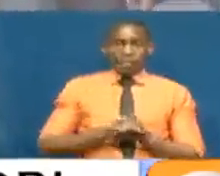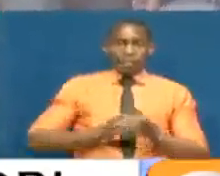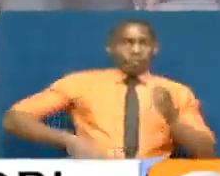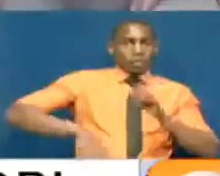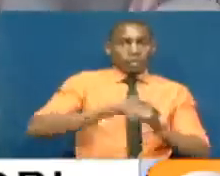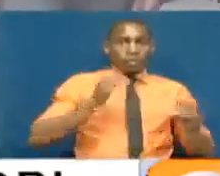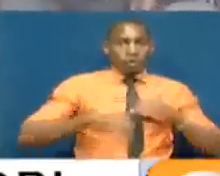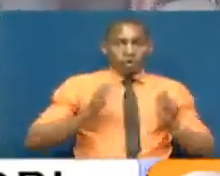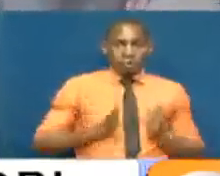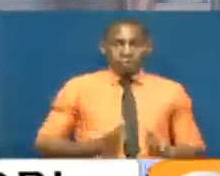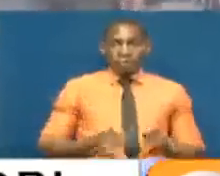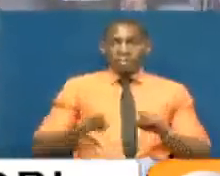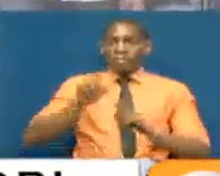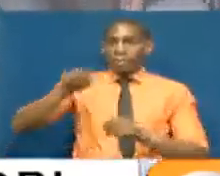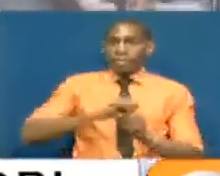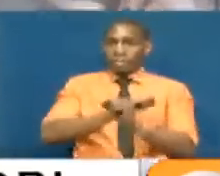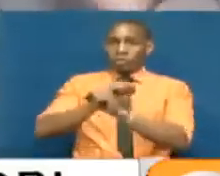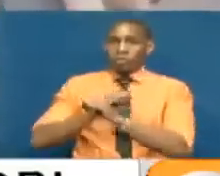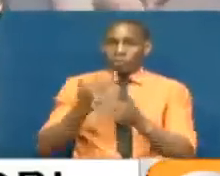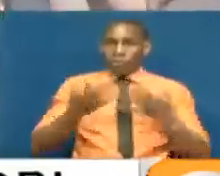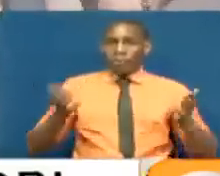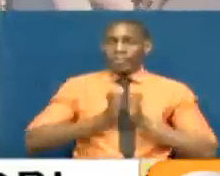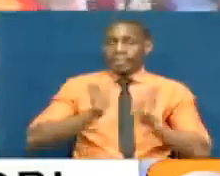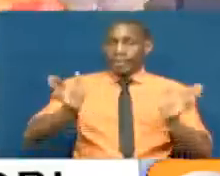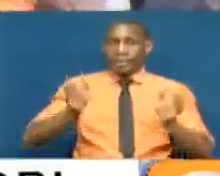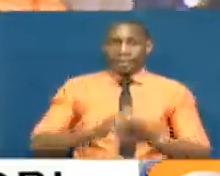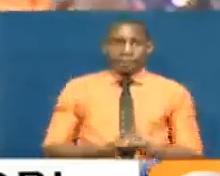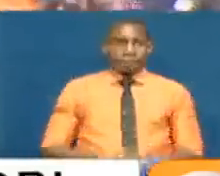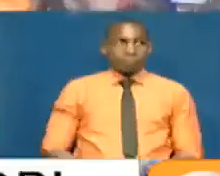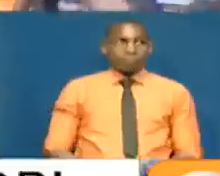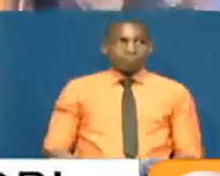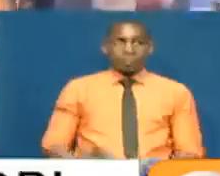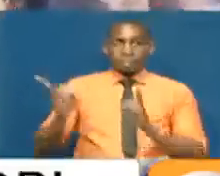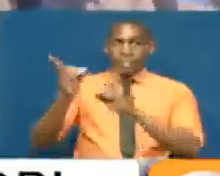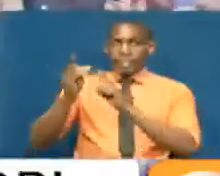wafisadi. Lazima tulinde mali ya umma. Na